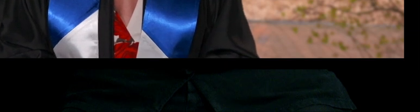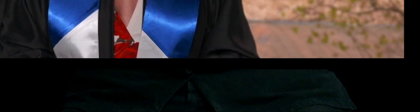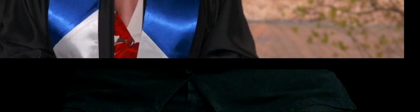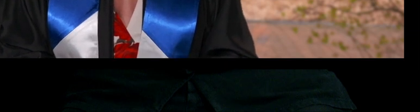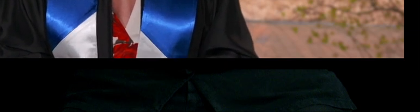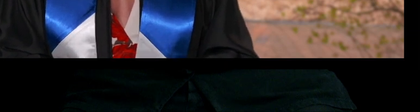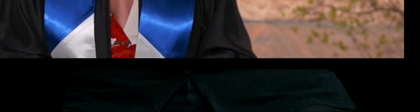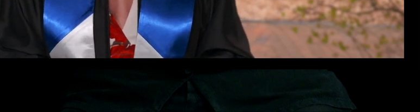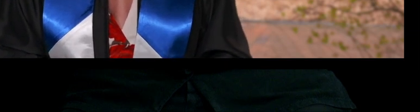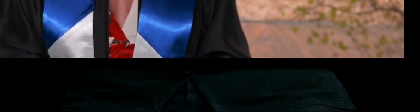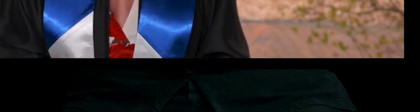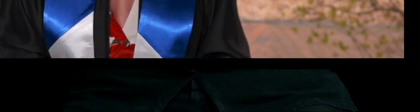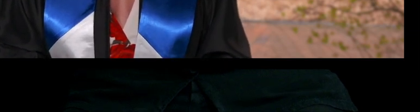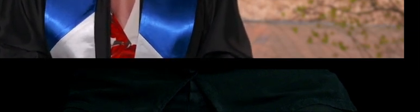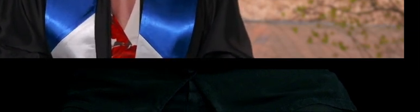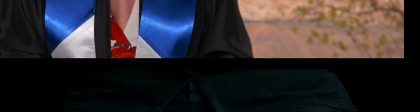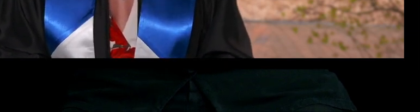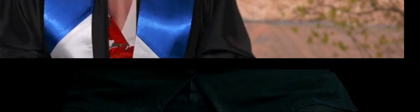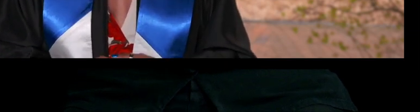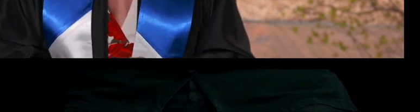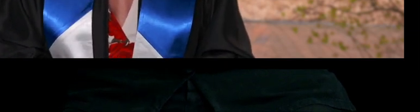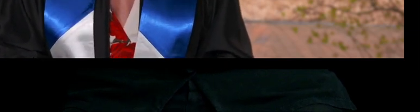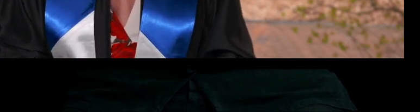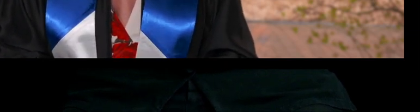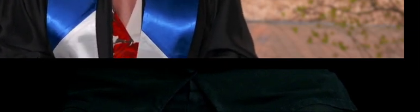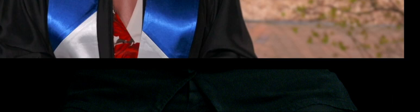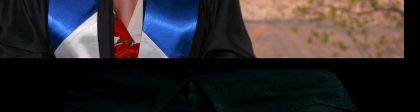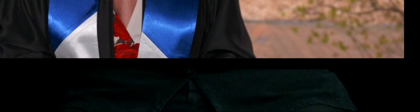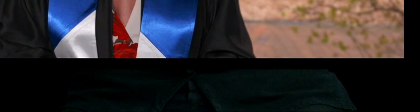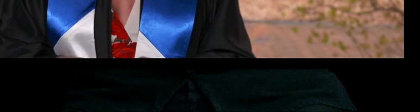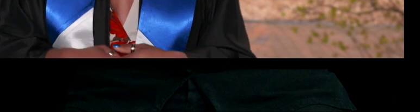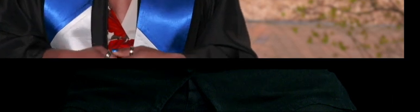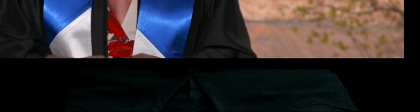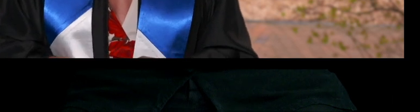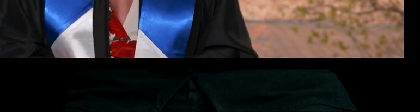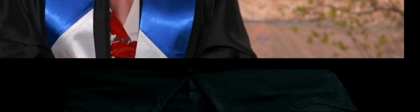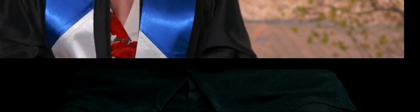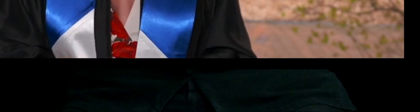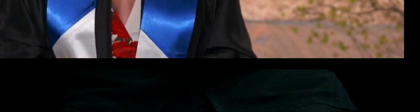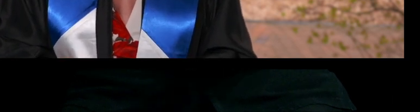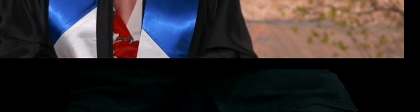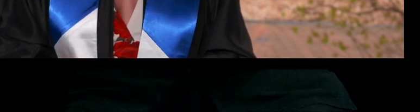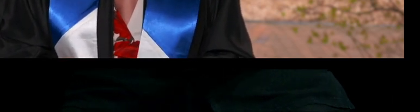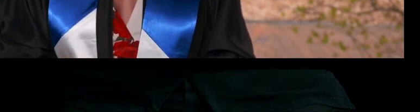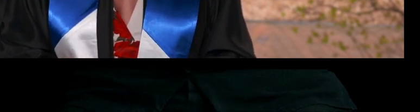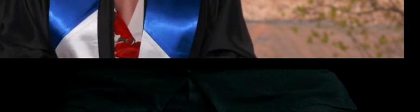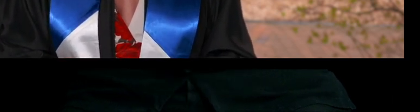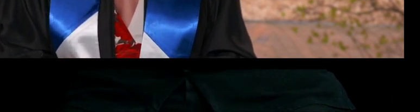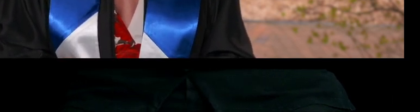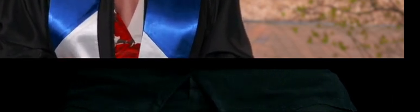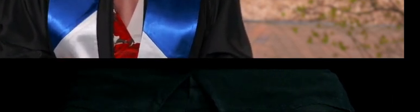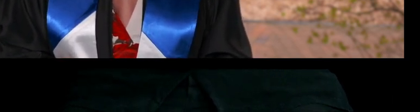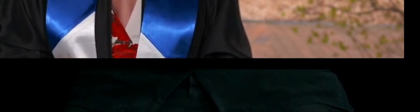life's journey are not to reveal our weaknesses, but to help us discover our inner strengths. We can only know how strong we